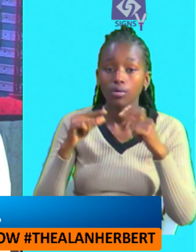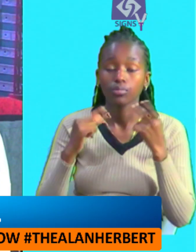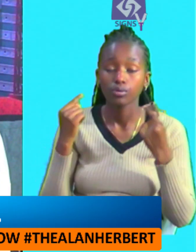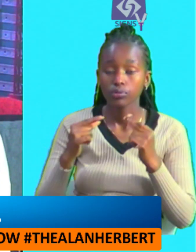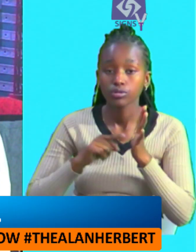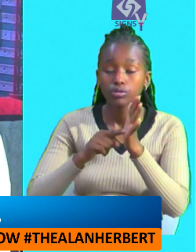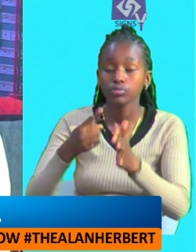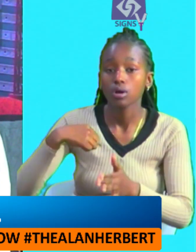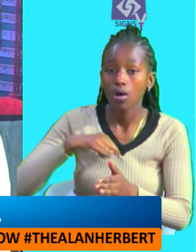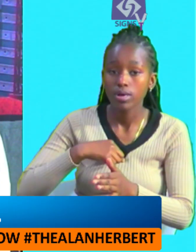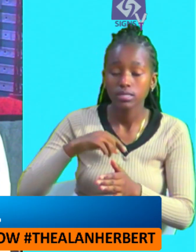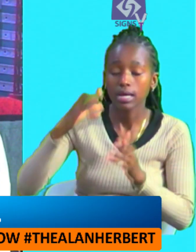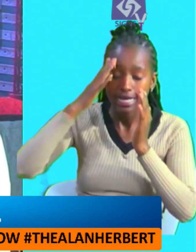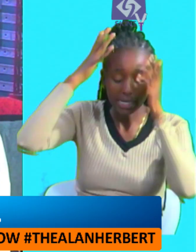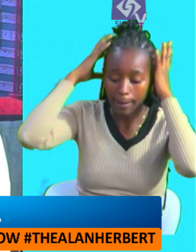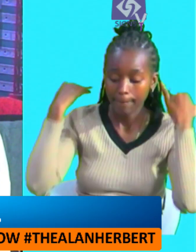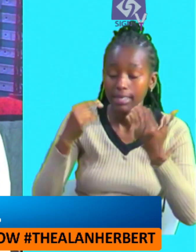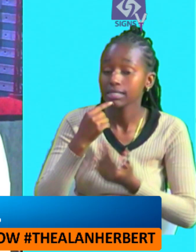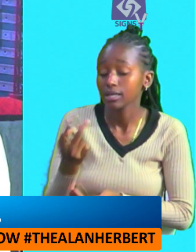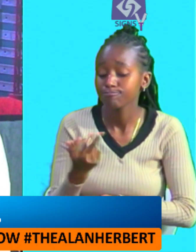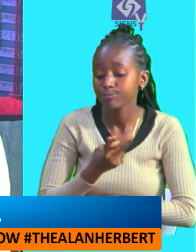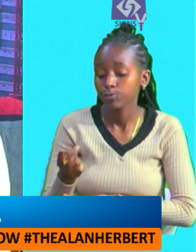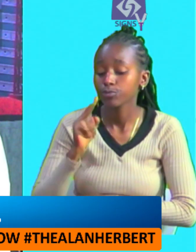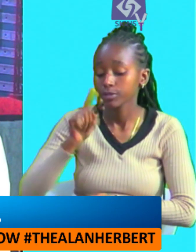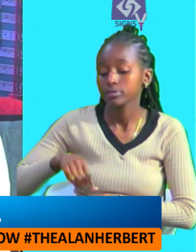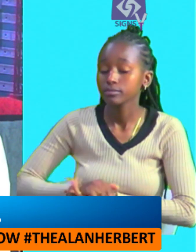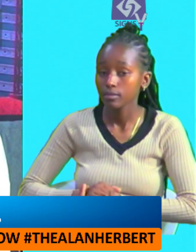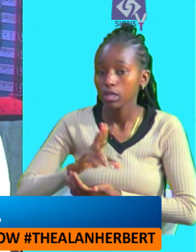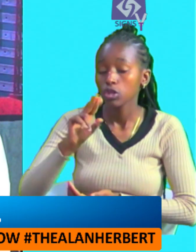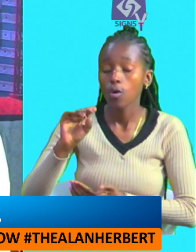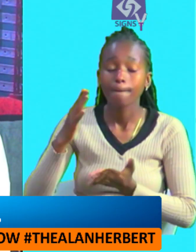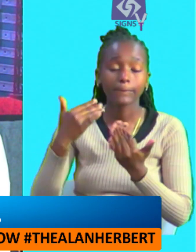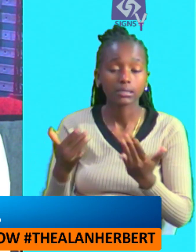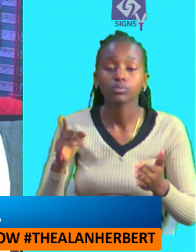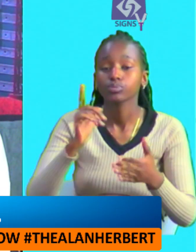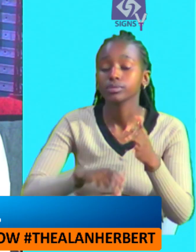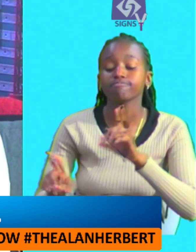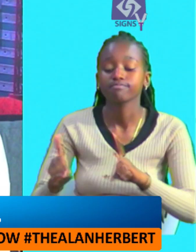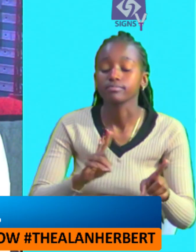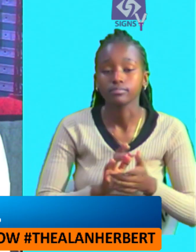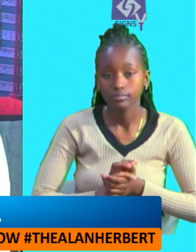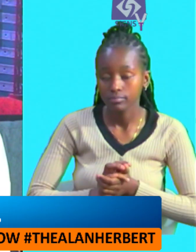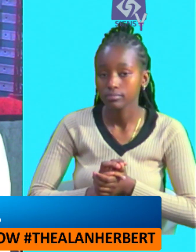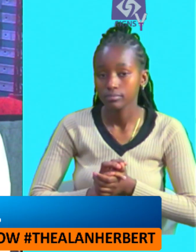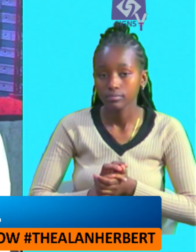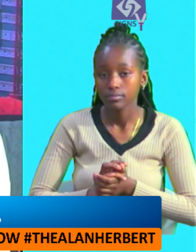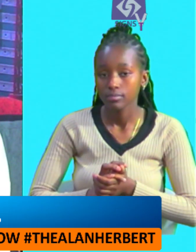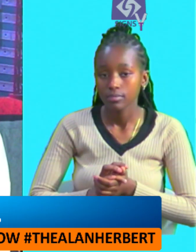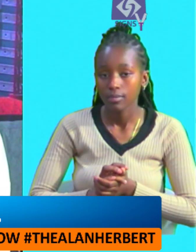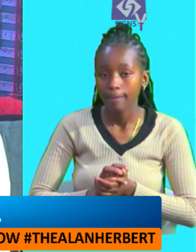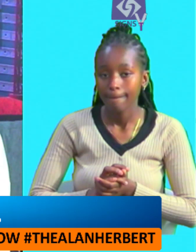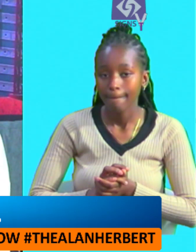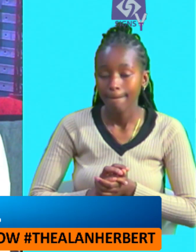months? Because now this is what I gotta do. Yeah, this is what I gotta do. And I think one of the limitations that we need